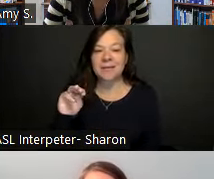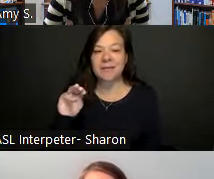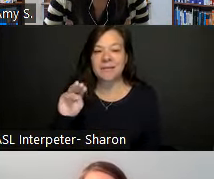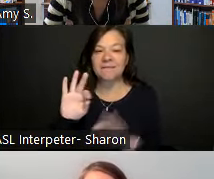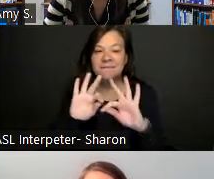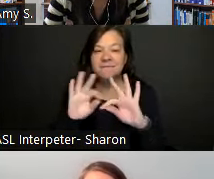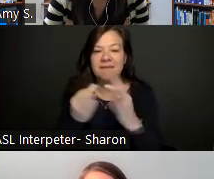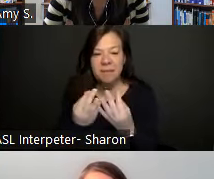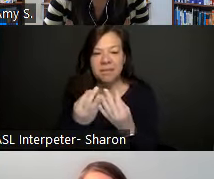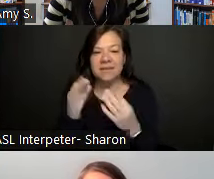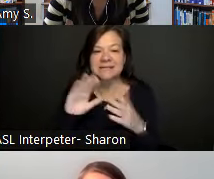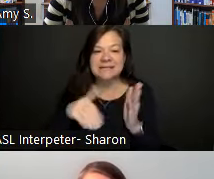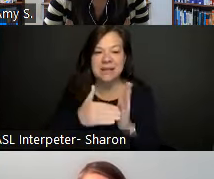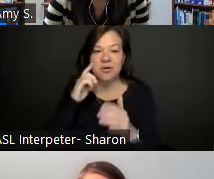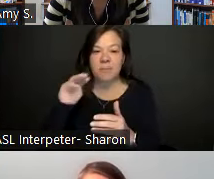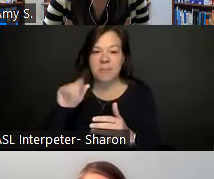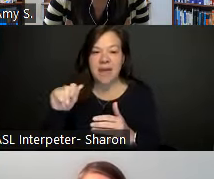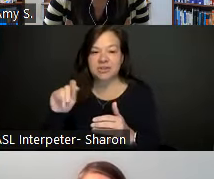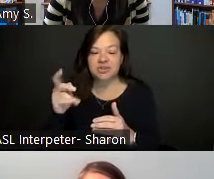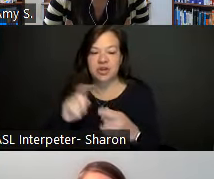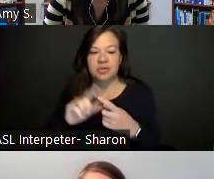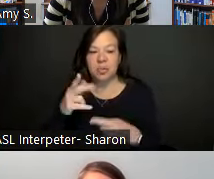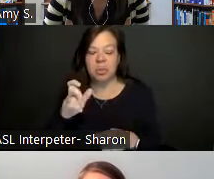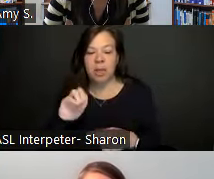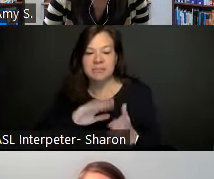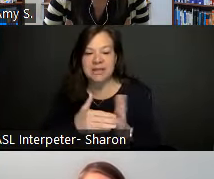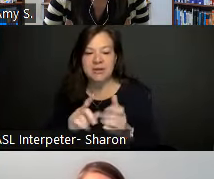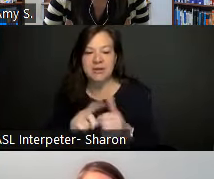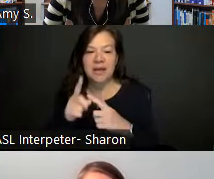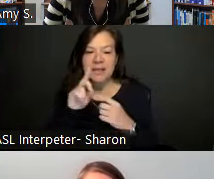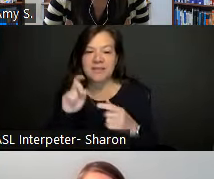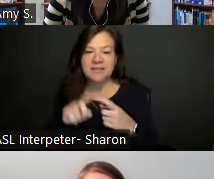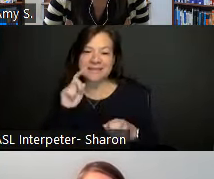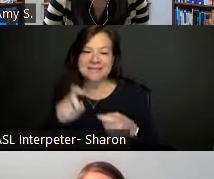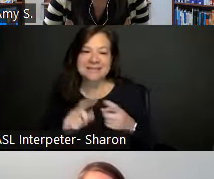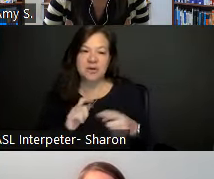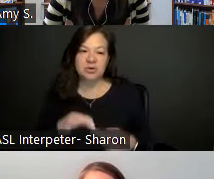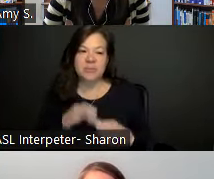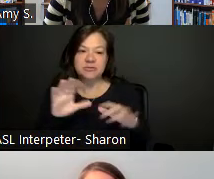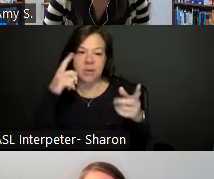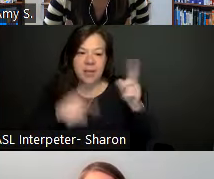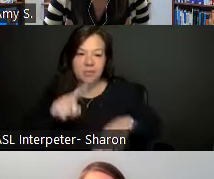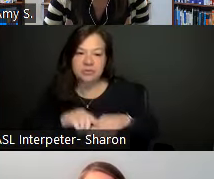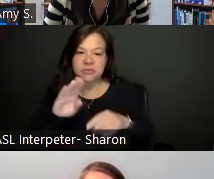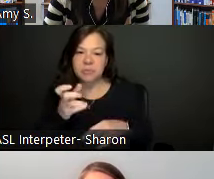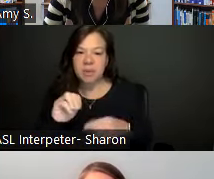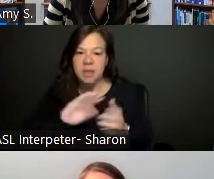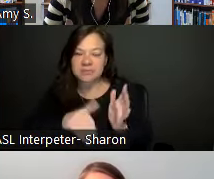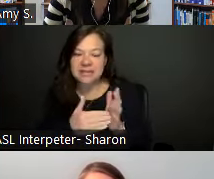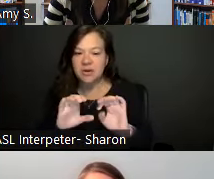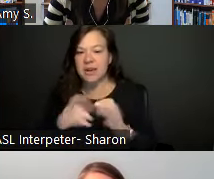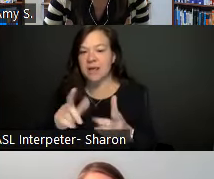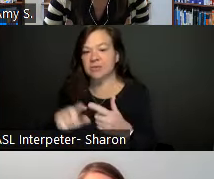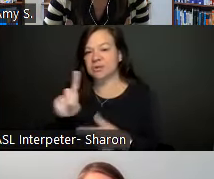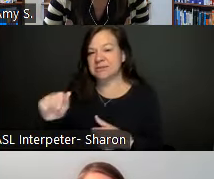a special collaboration between the Blum Center and Council on Disabilities Awareness at Mass General. Before we get started, I just want to go over a few